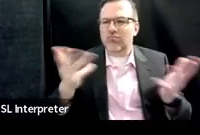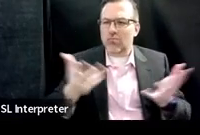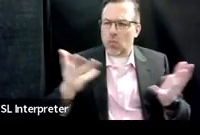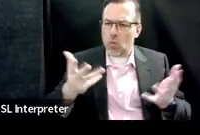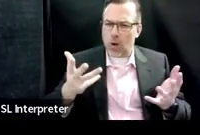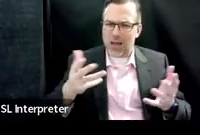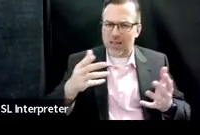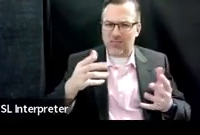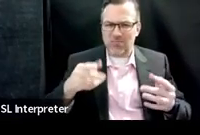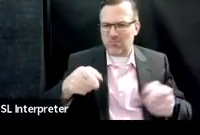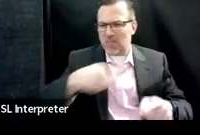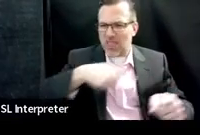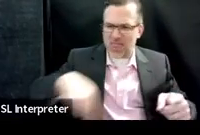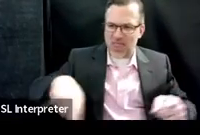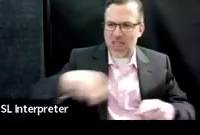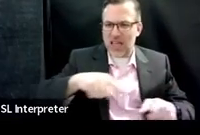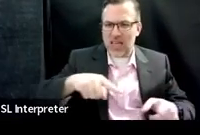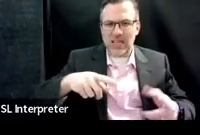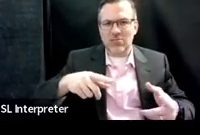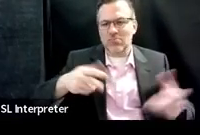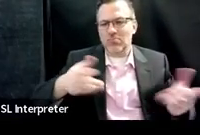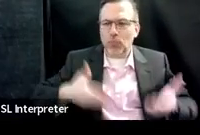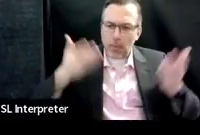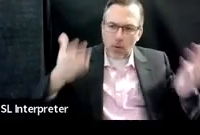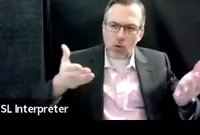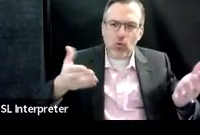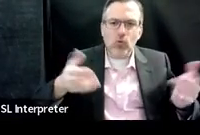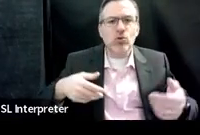and what was proposed or refused.